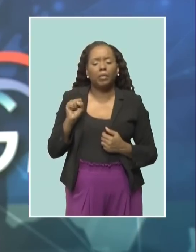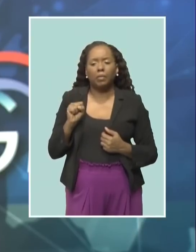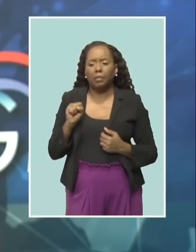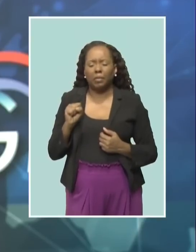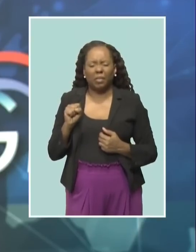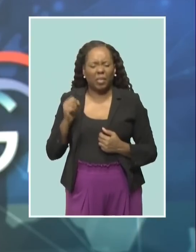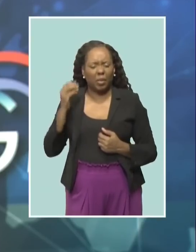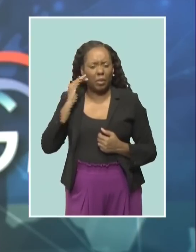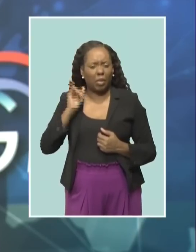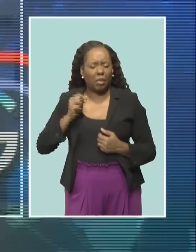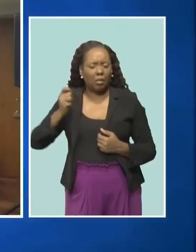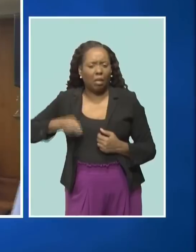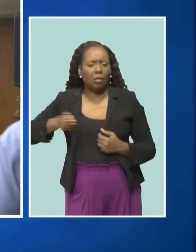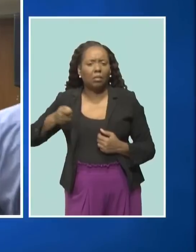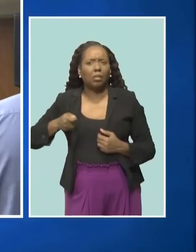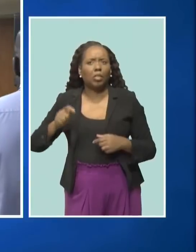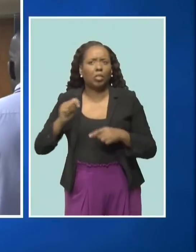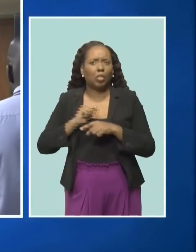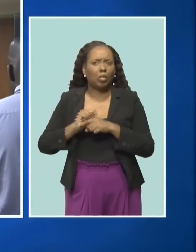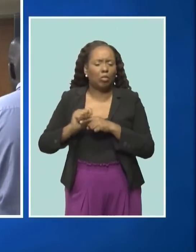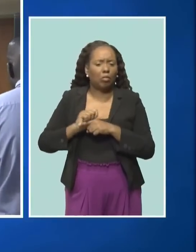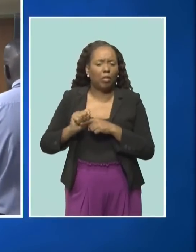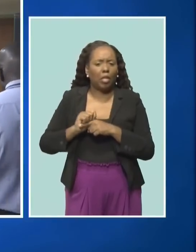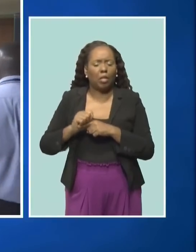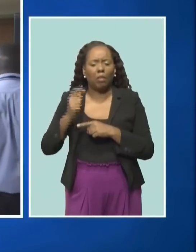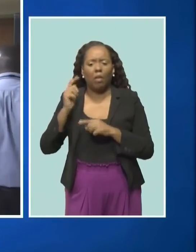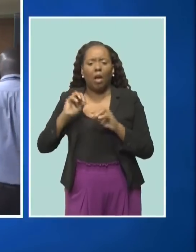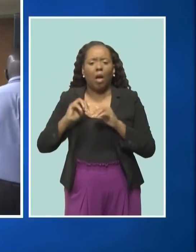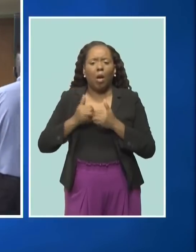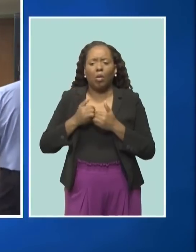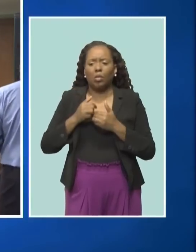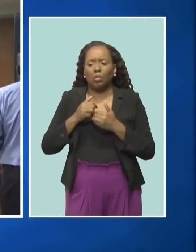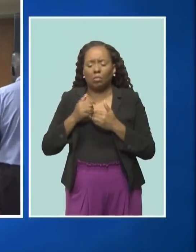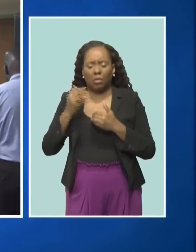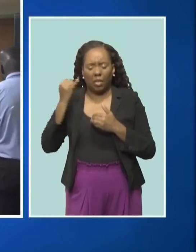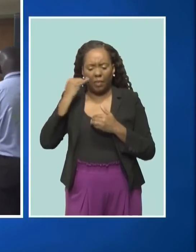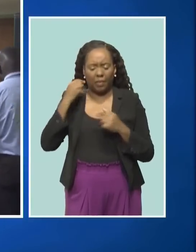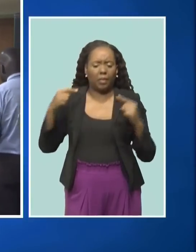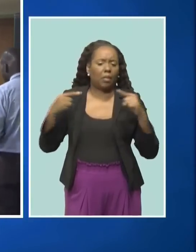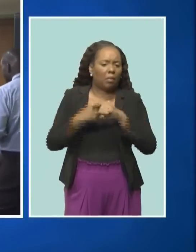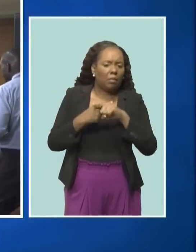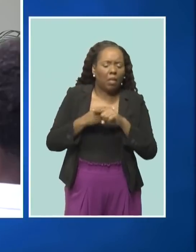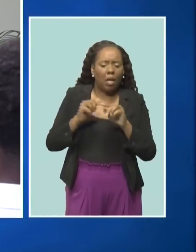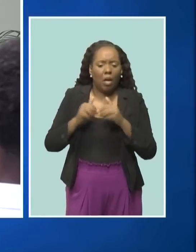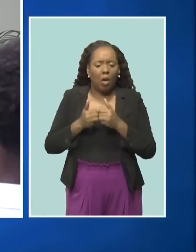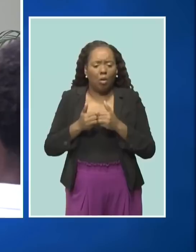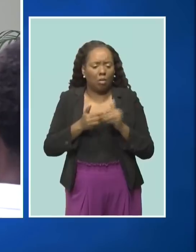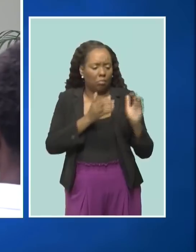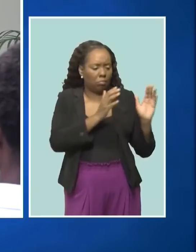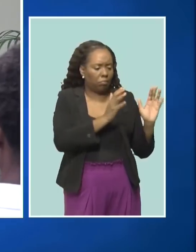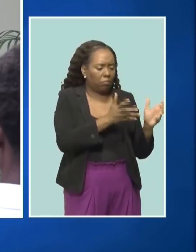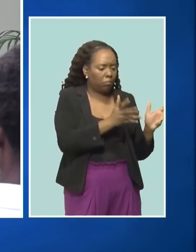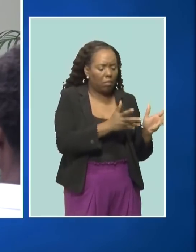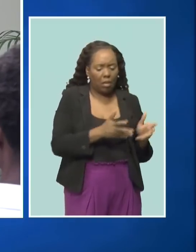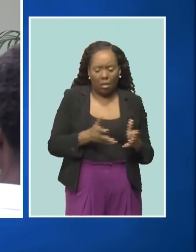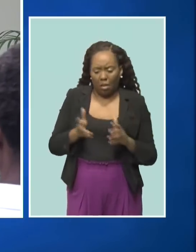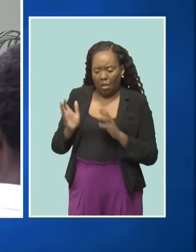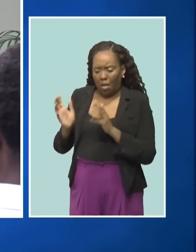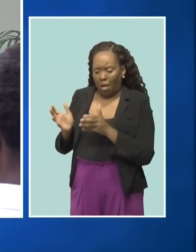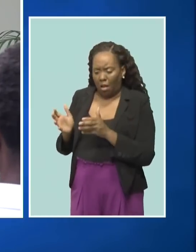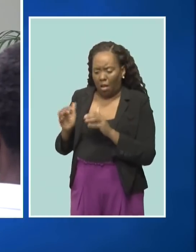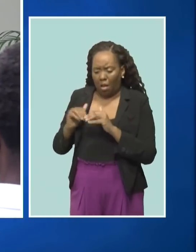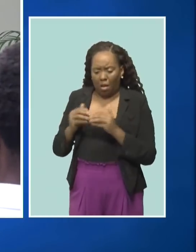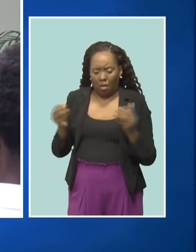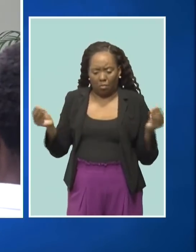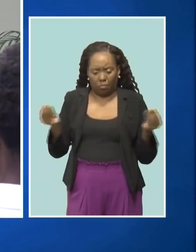The call from former Chief Justice of Barbados, Sir Patterson Cheltenham. He says the current protocol in the Magistrates Court is geared